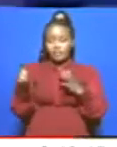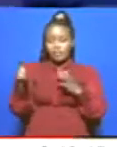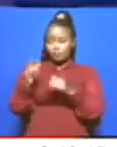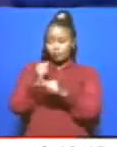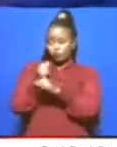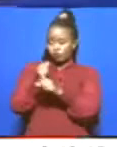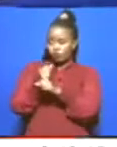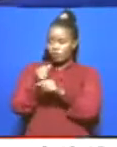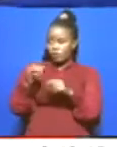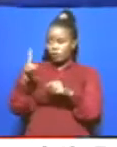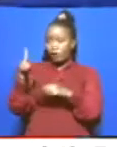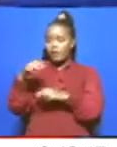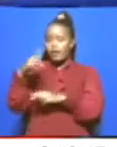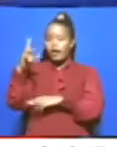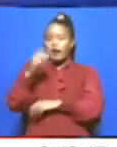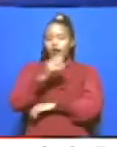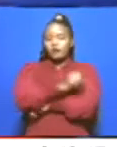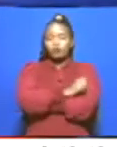School.